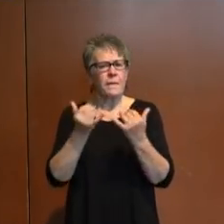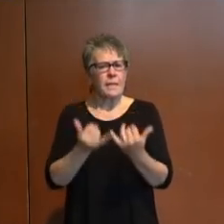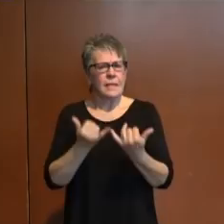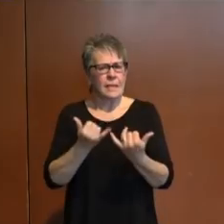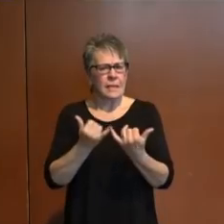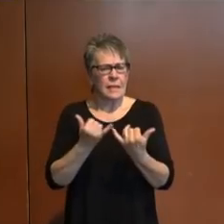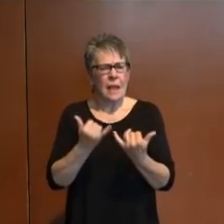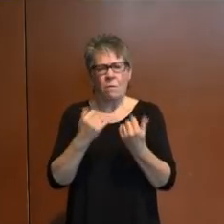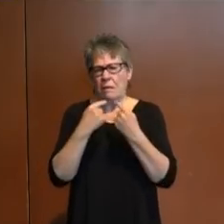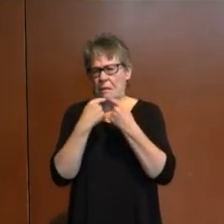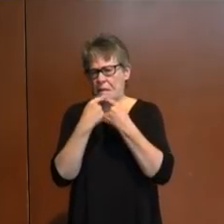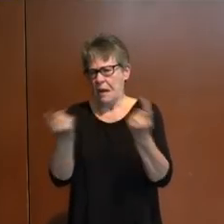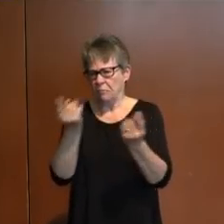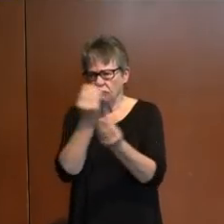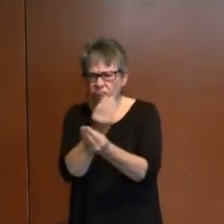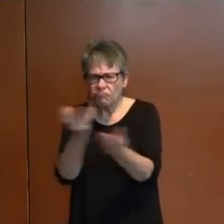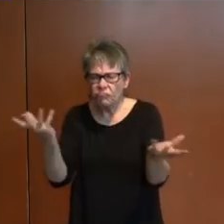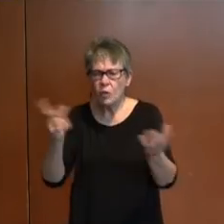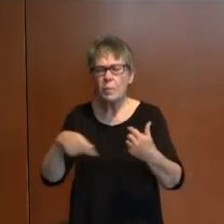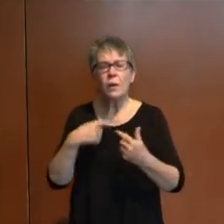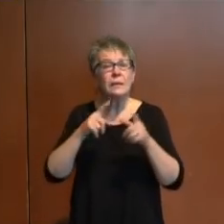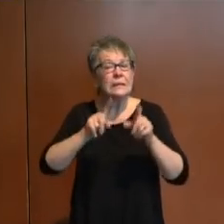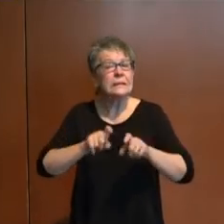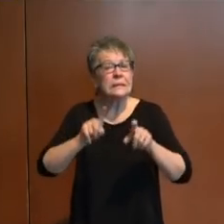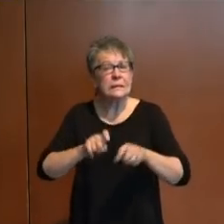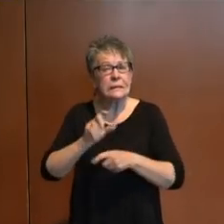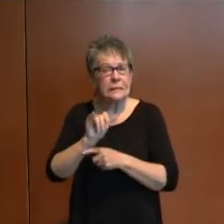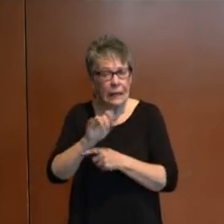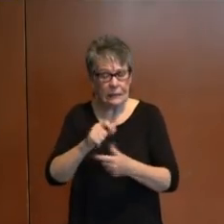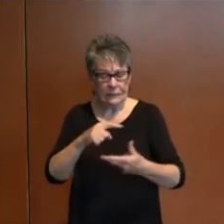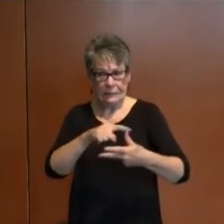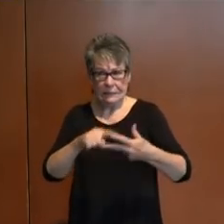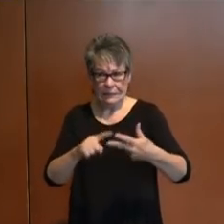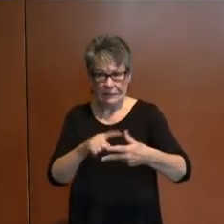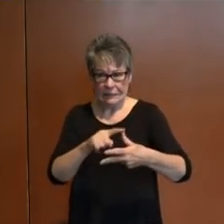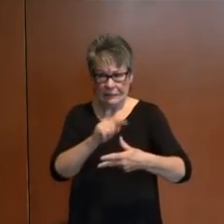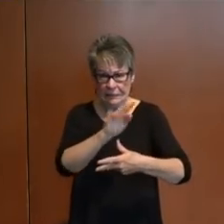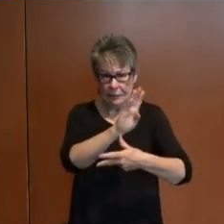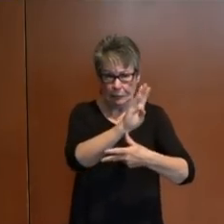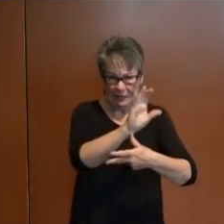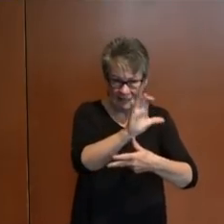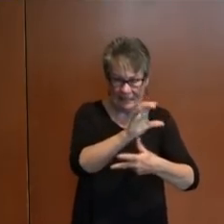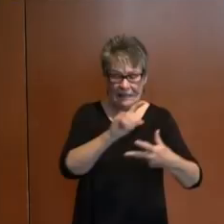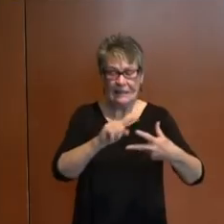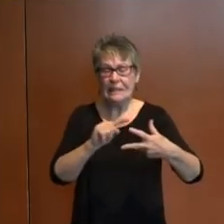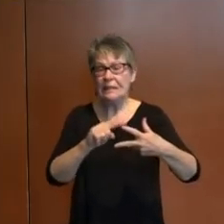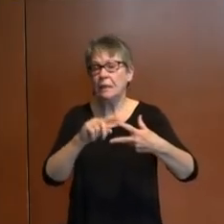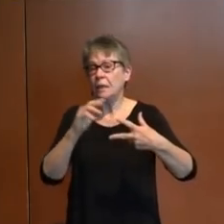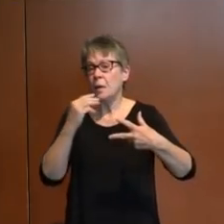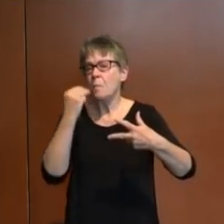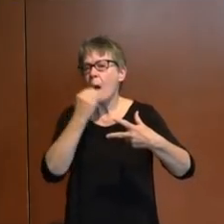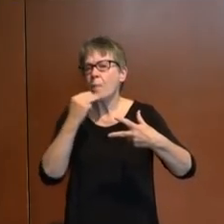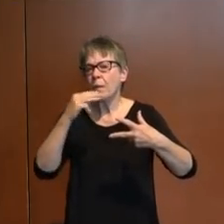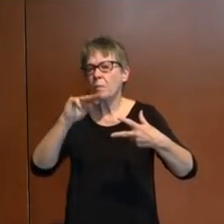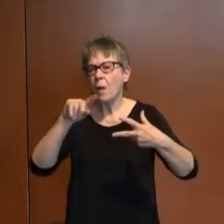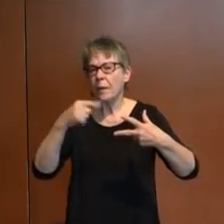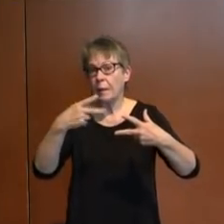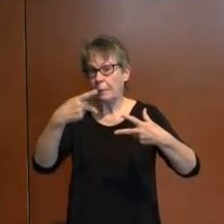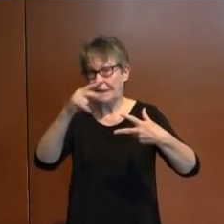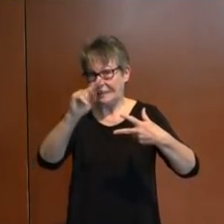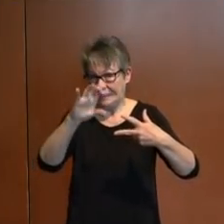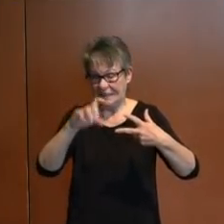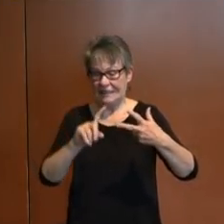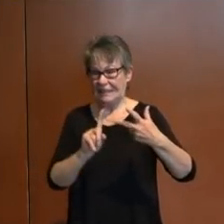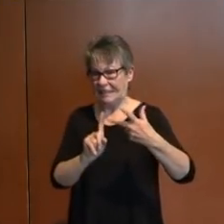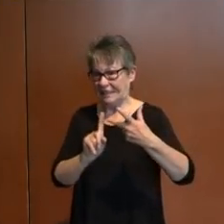minute ago, the mass testing sites at Bergen Community College and the PNC Bank Arts Center. On this Saturday, and Pat Callahan will correct me